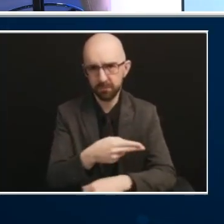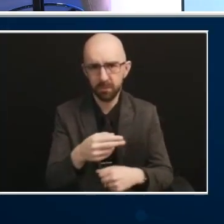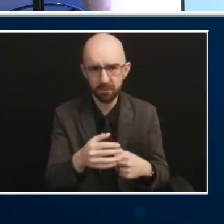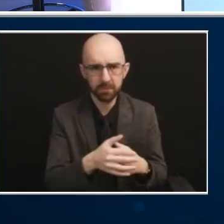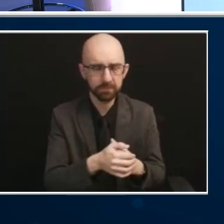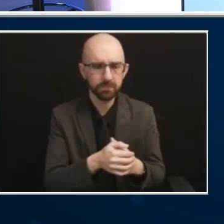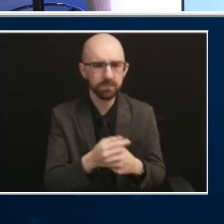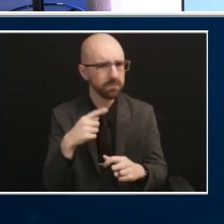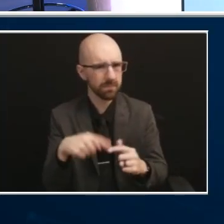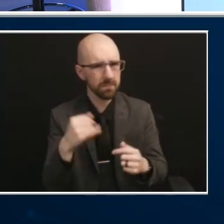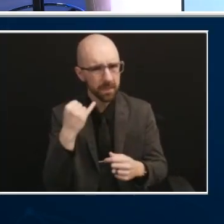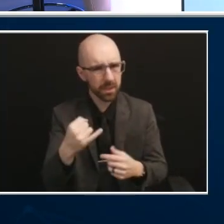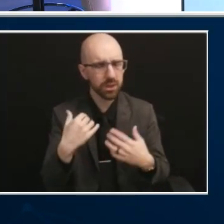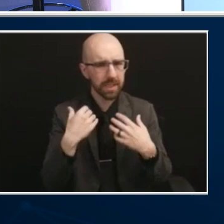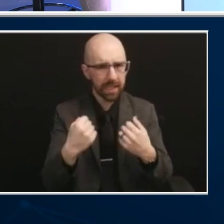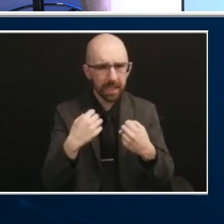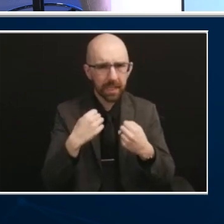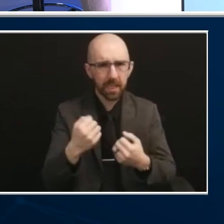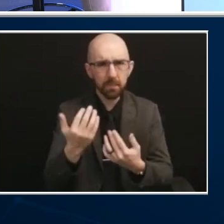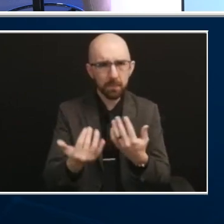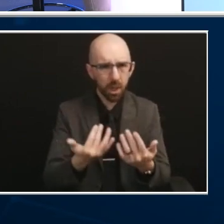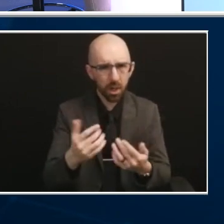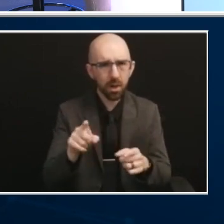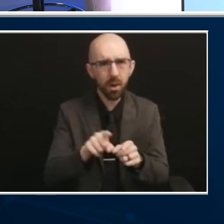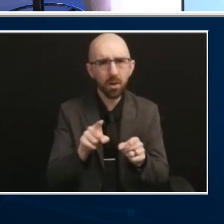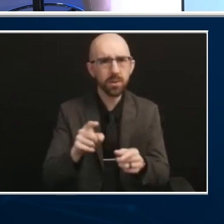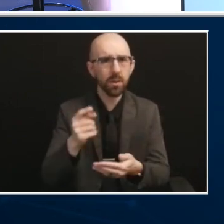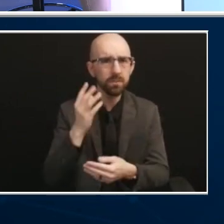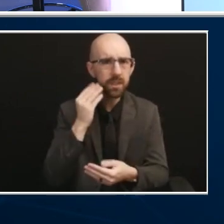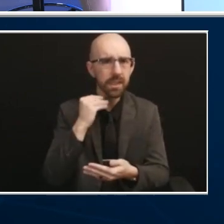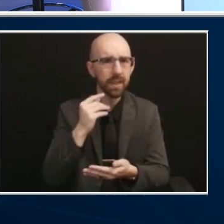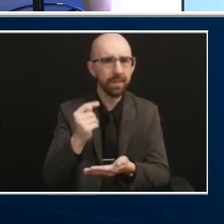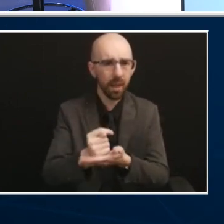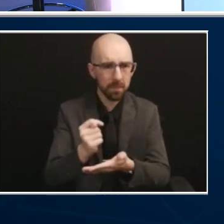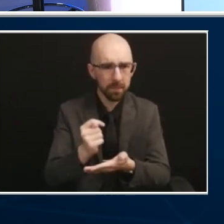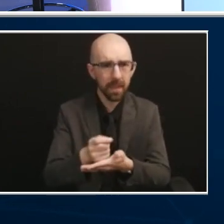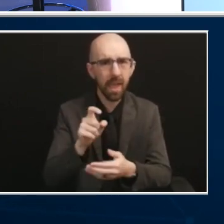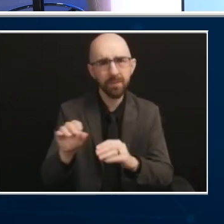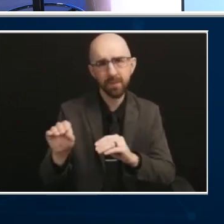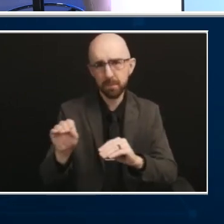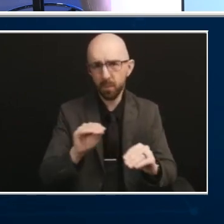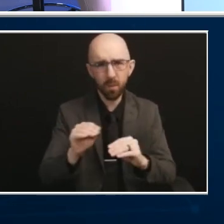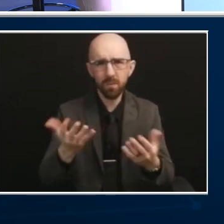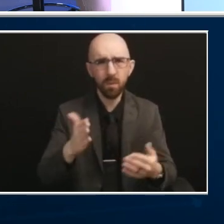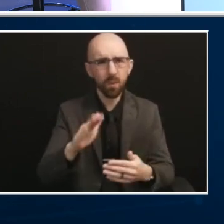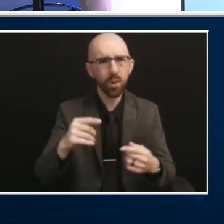all those burns and undergoing therapy and having to move. What was your pain level?